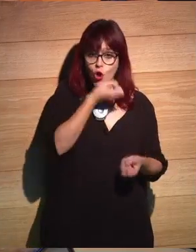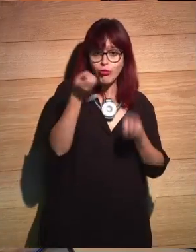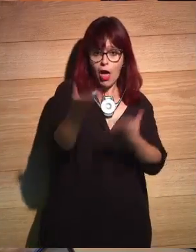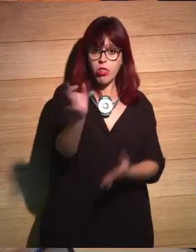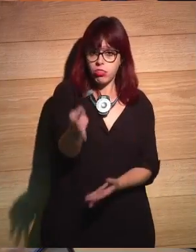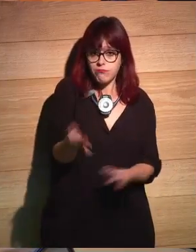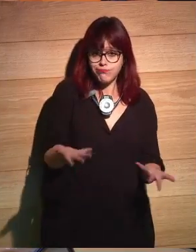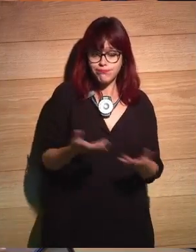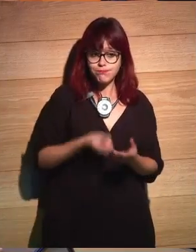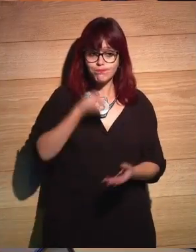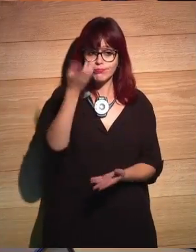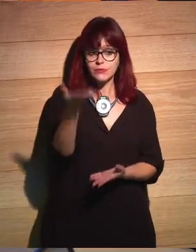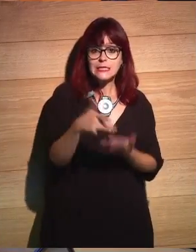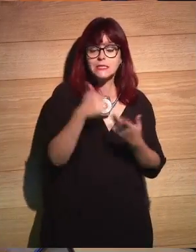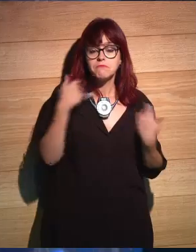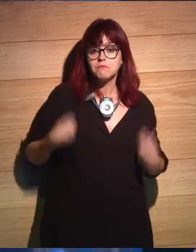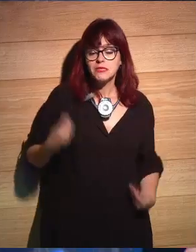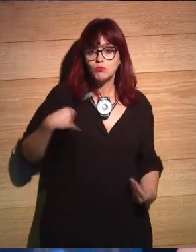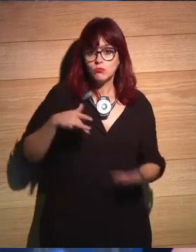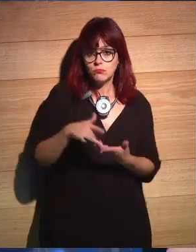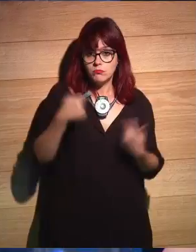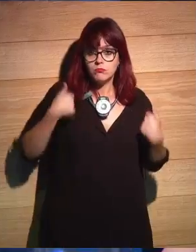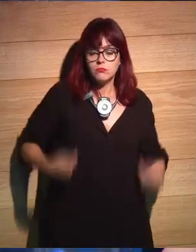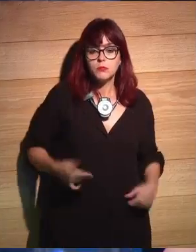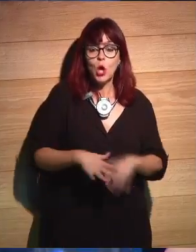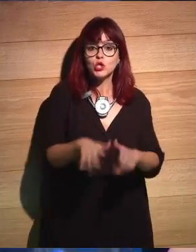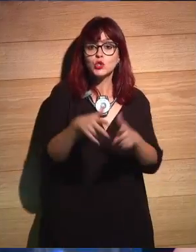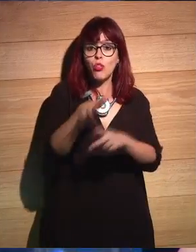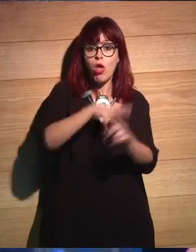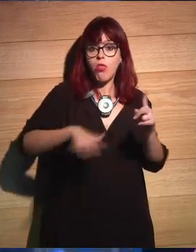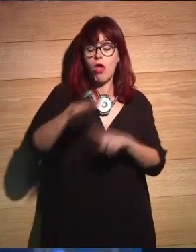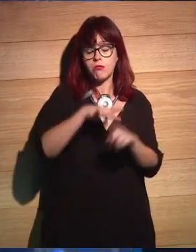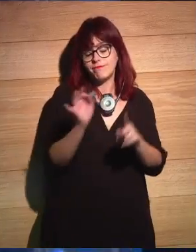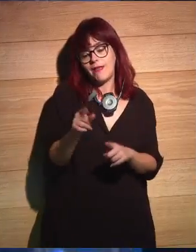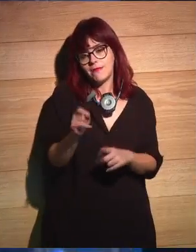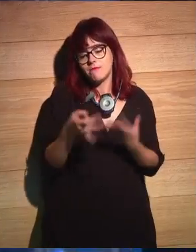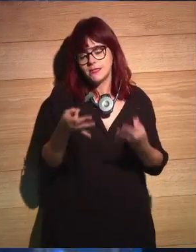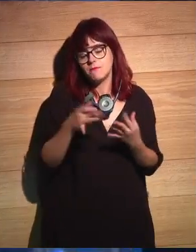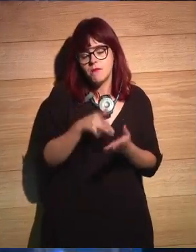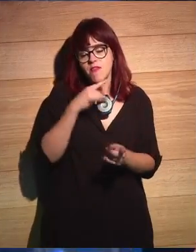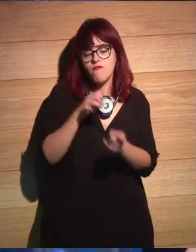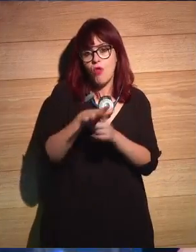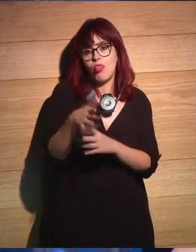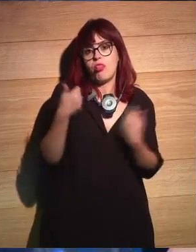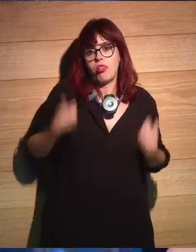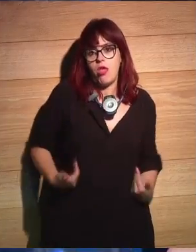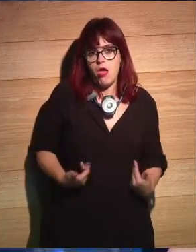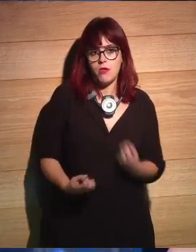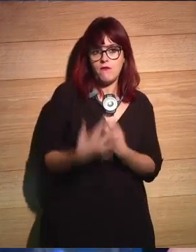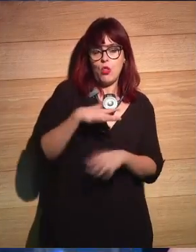or her truth and tell it. If within his or her truth is